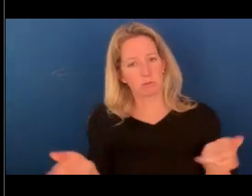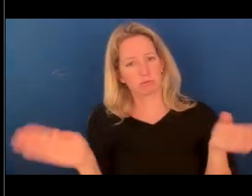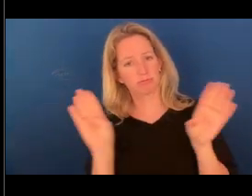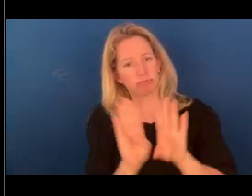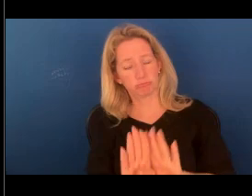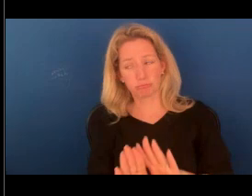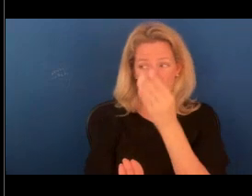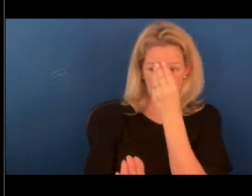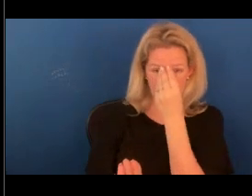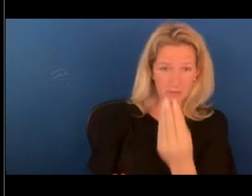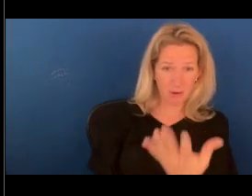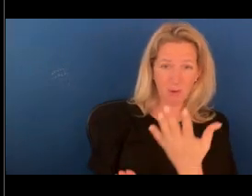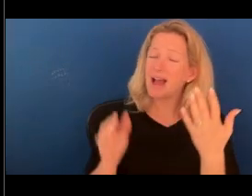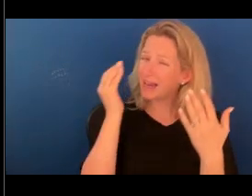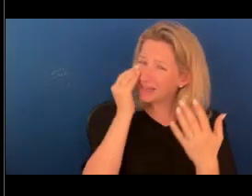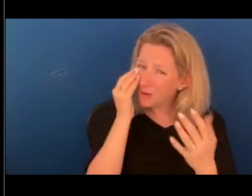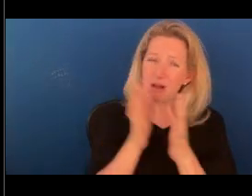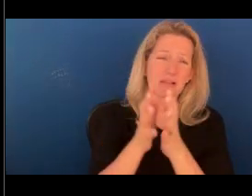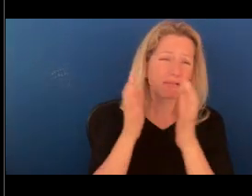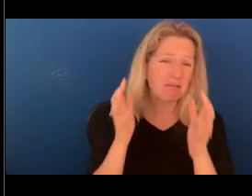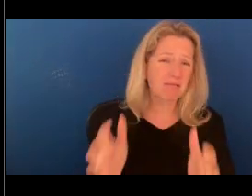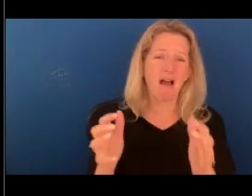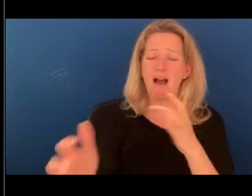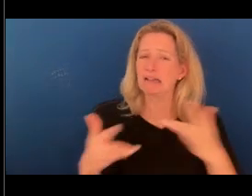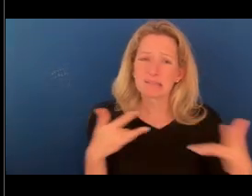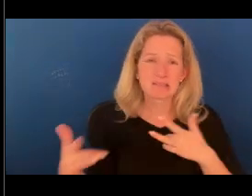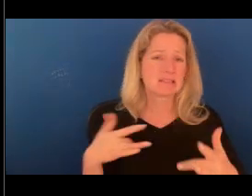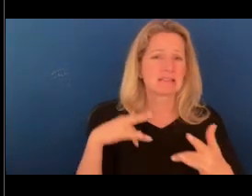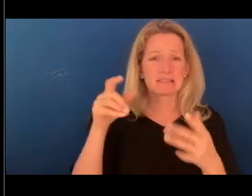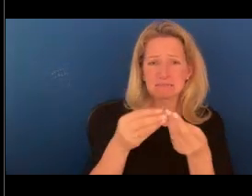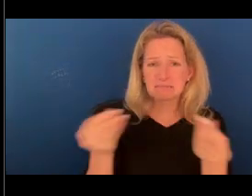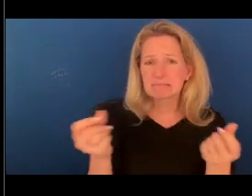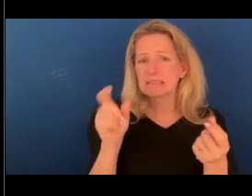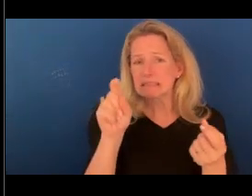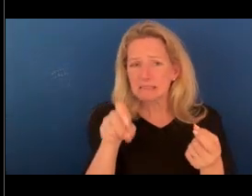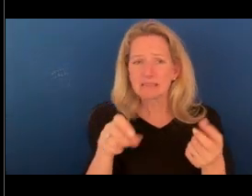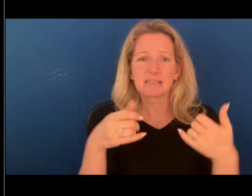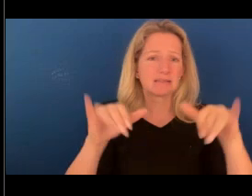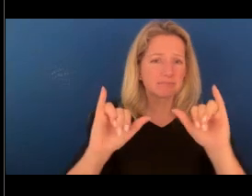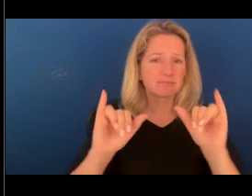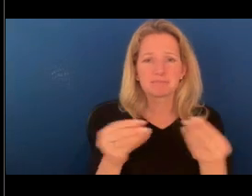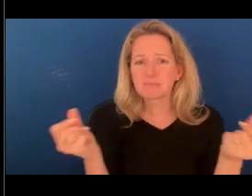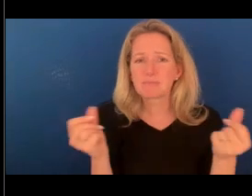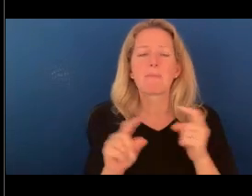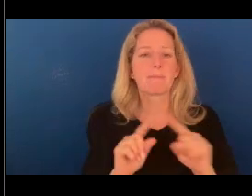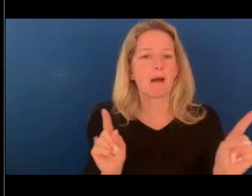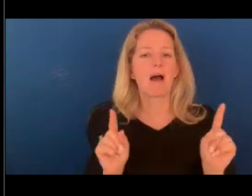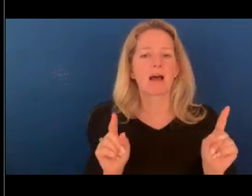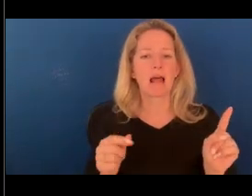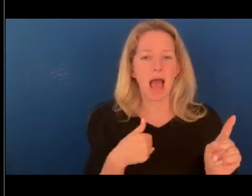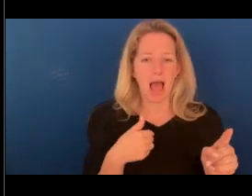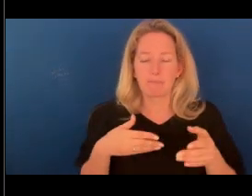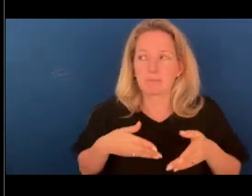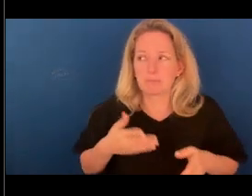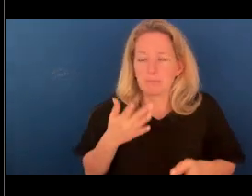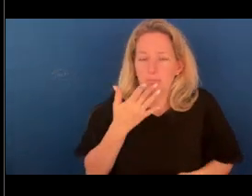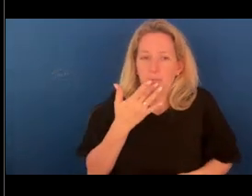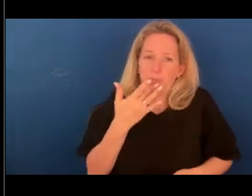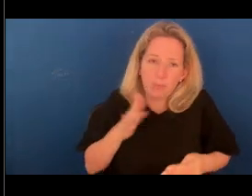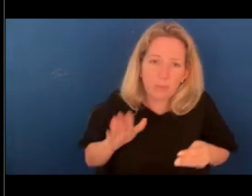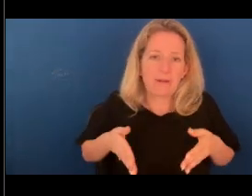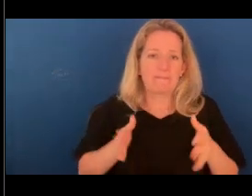though there's a lot of issues that we still have to work through, obviously, I feel really privileged to have had the opportunity